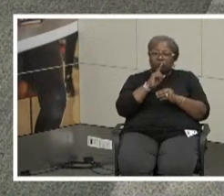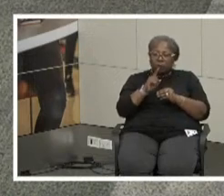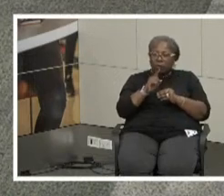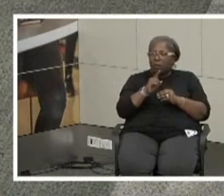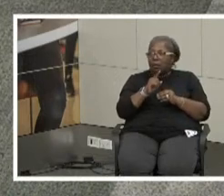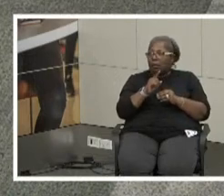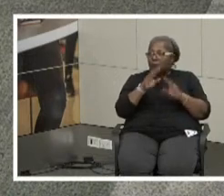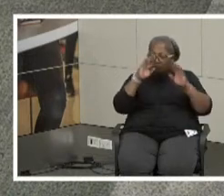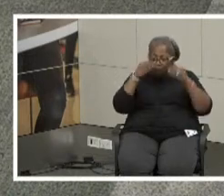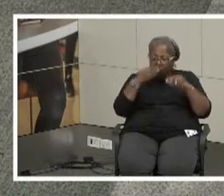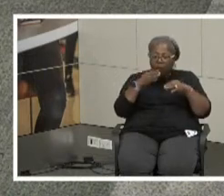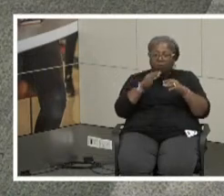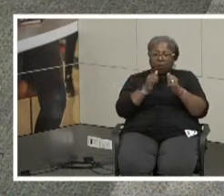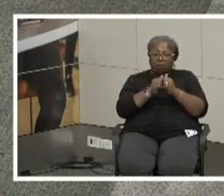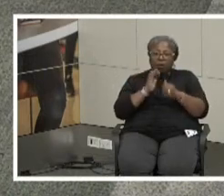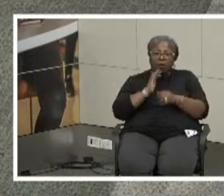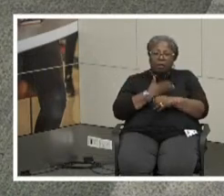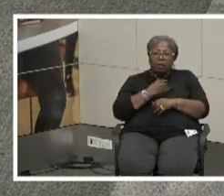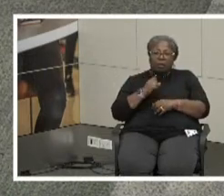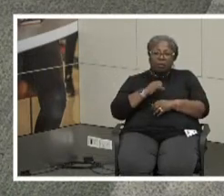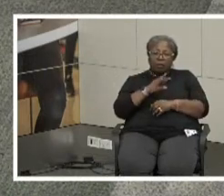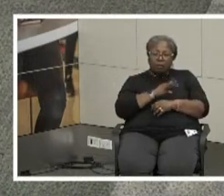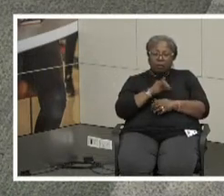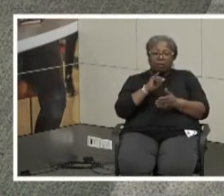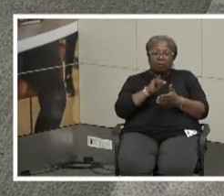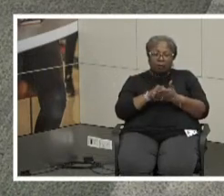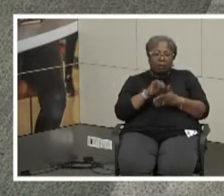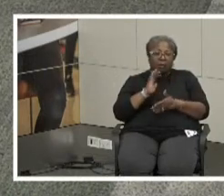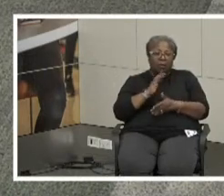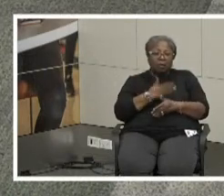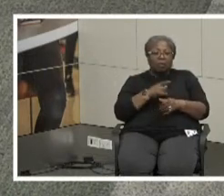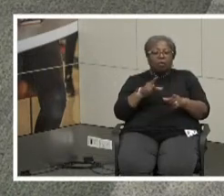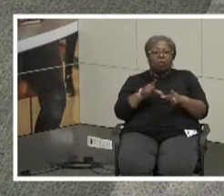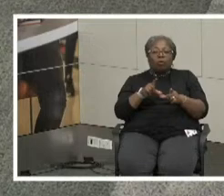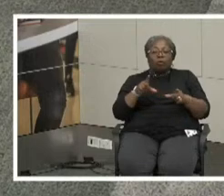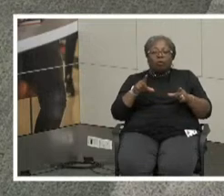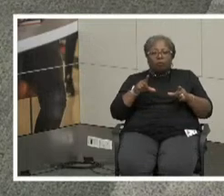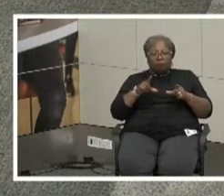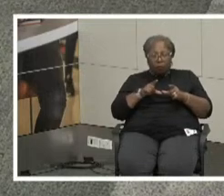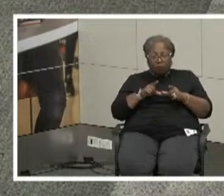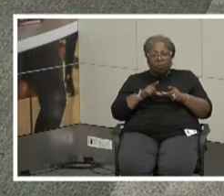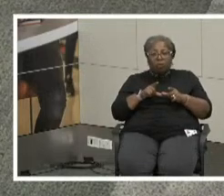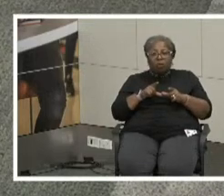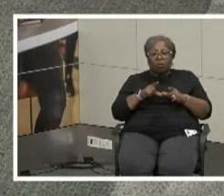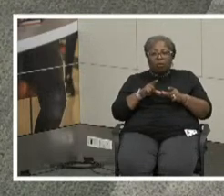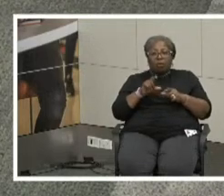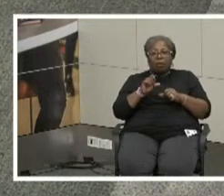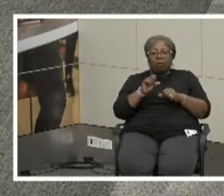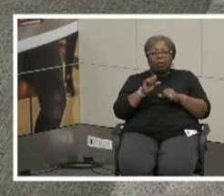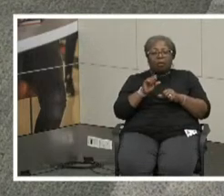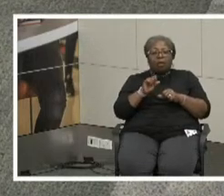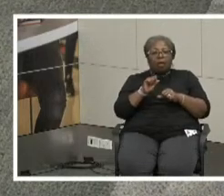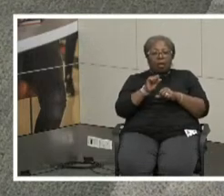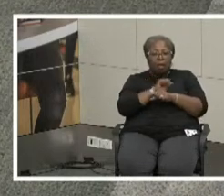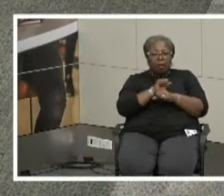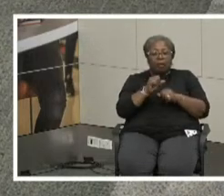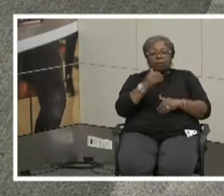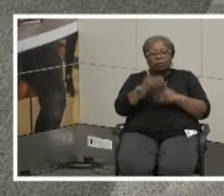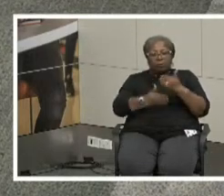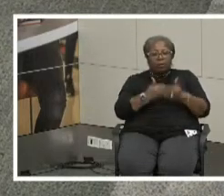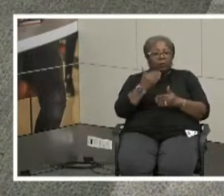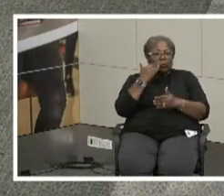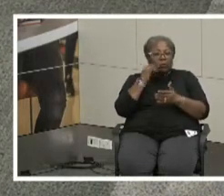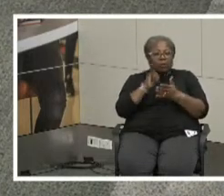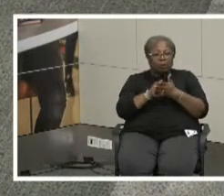honing in with our staff that that is our local um our local oper ating procedure and